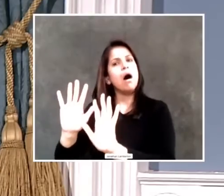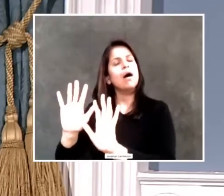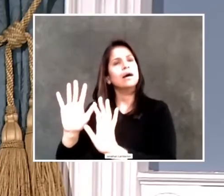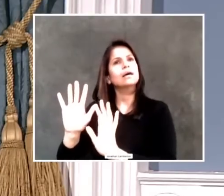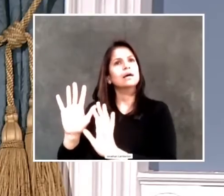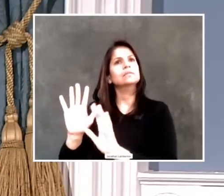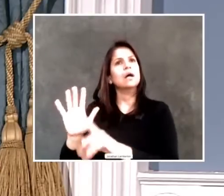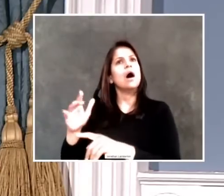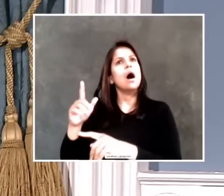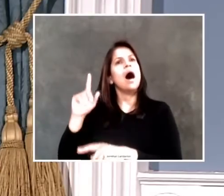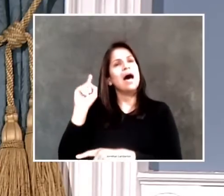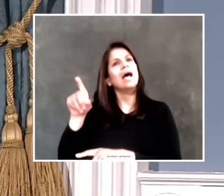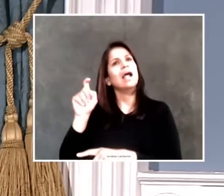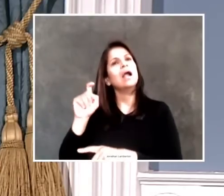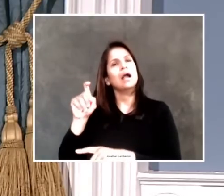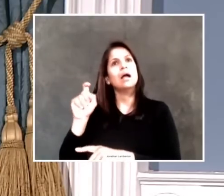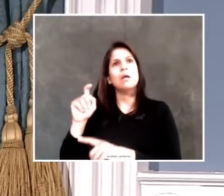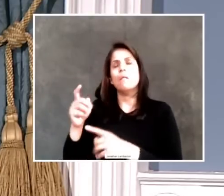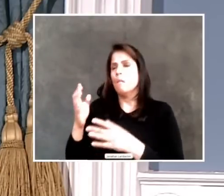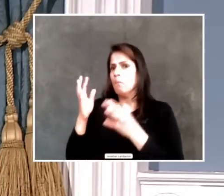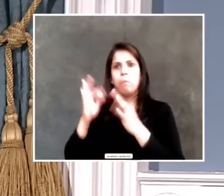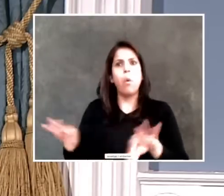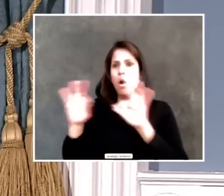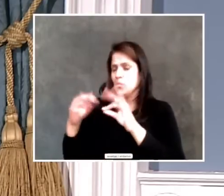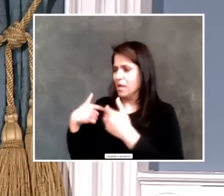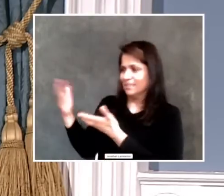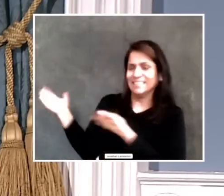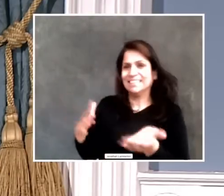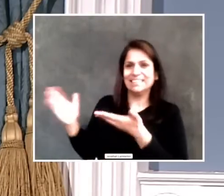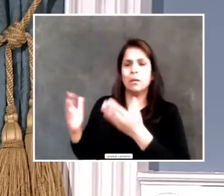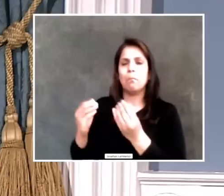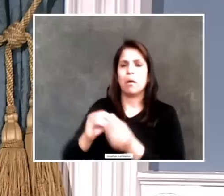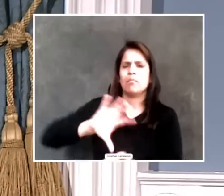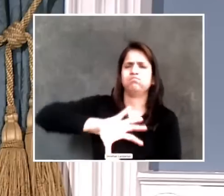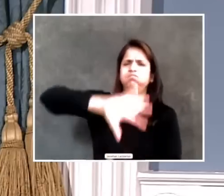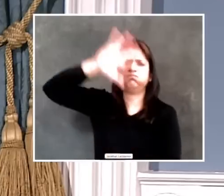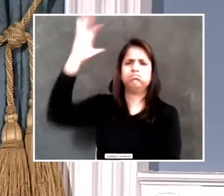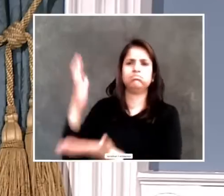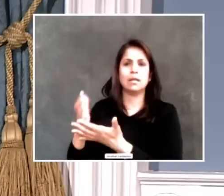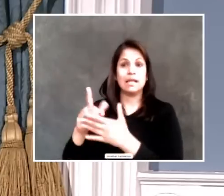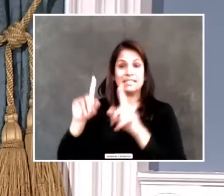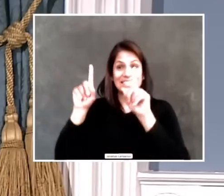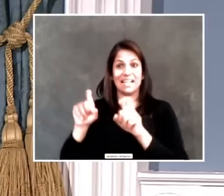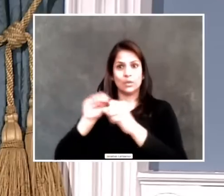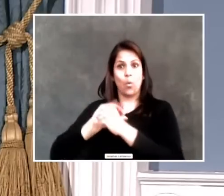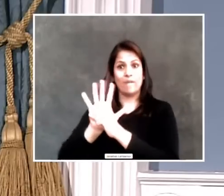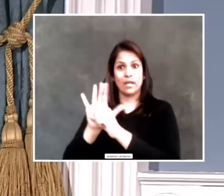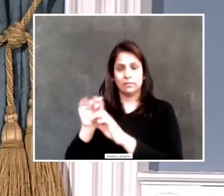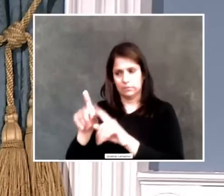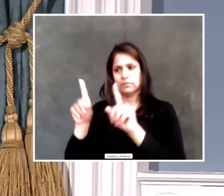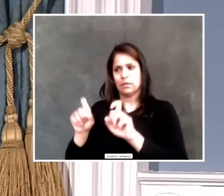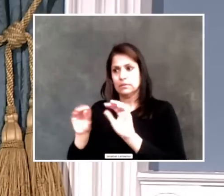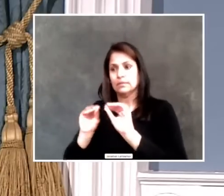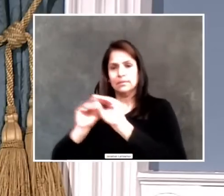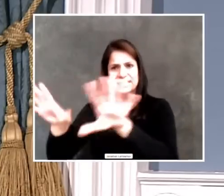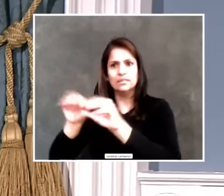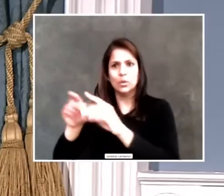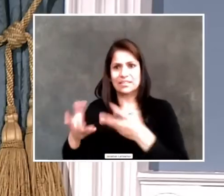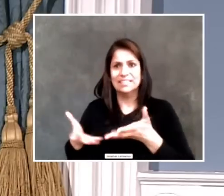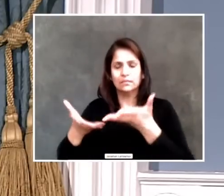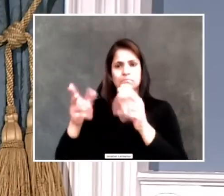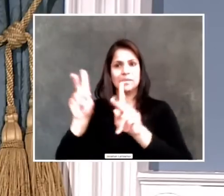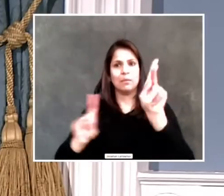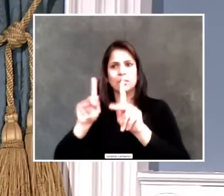find individuals who are symptomatic, provide them the opportunities and the wraparound services for them to remain in